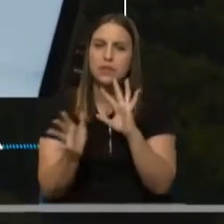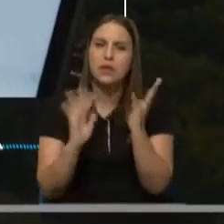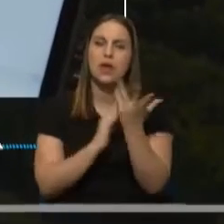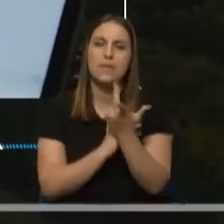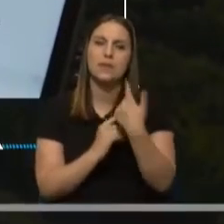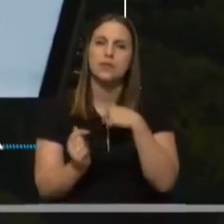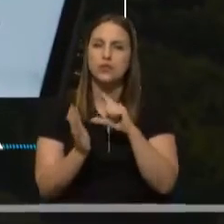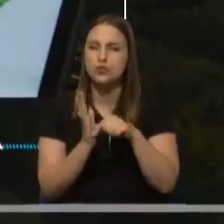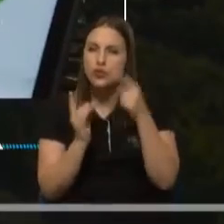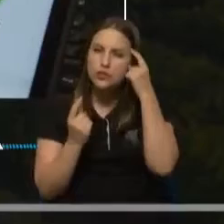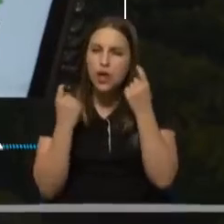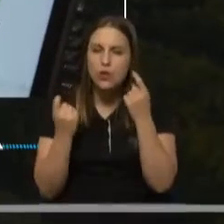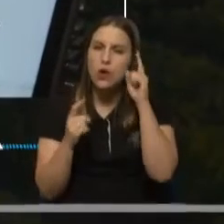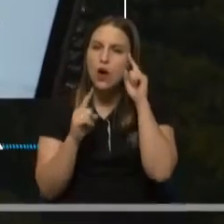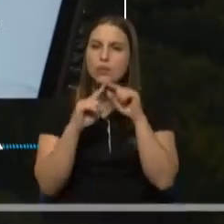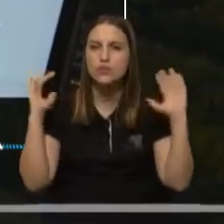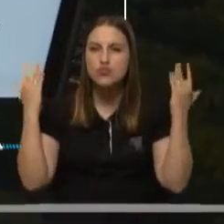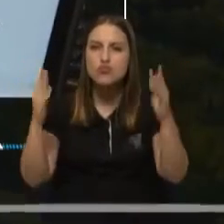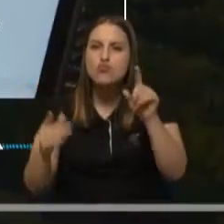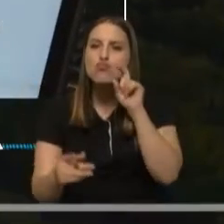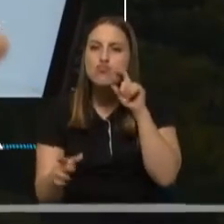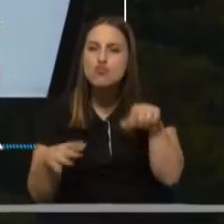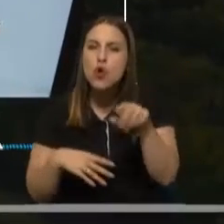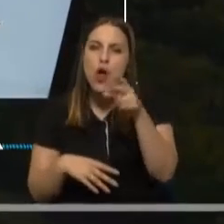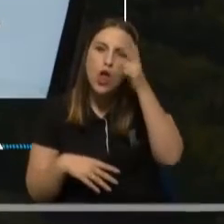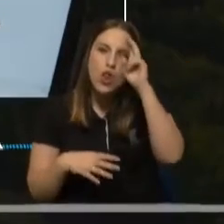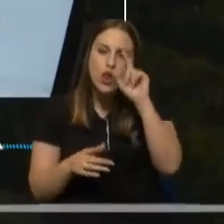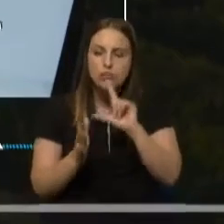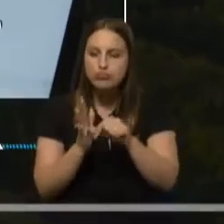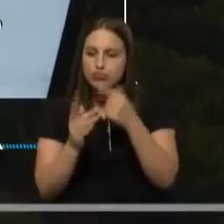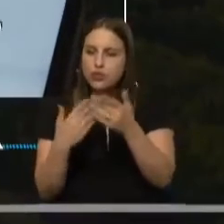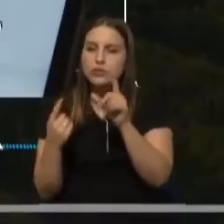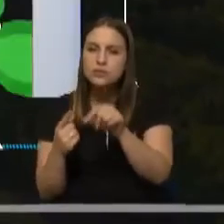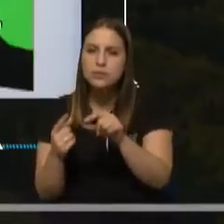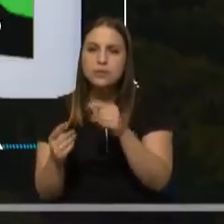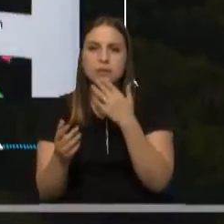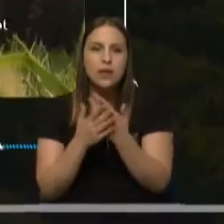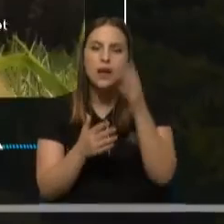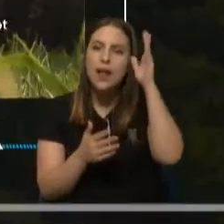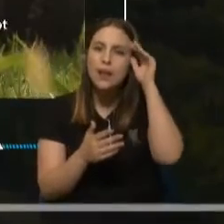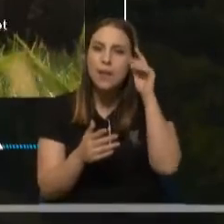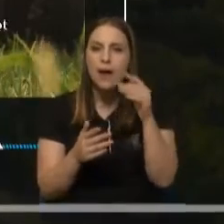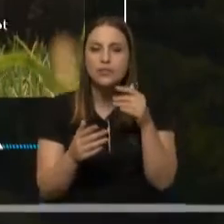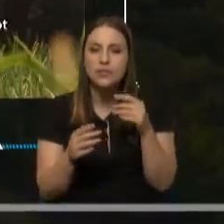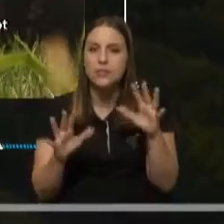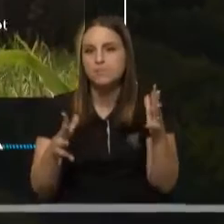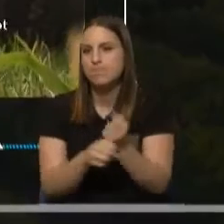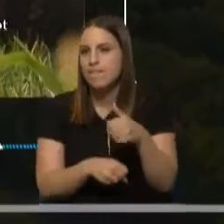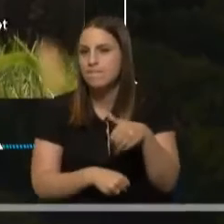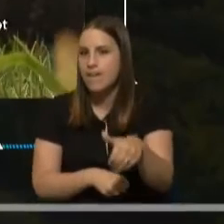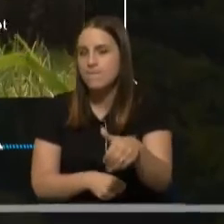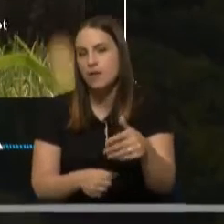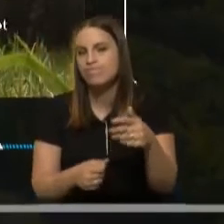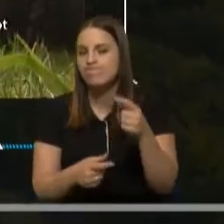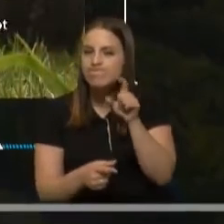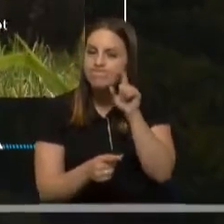projects to protect the forest, anticipating some projects to protect endangered species. And now we are